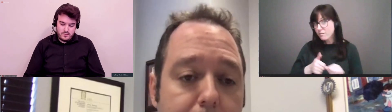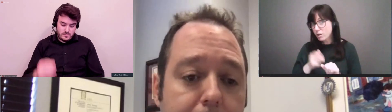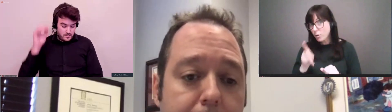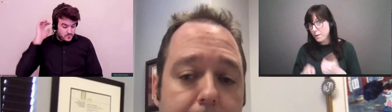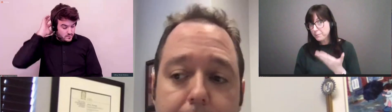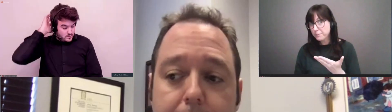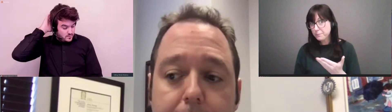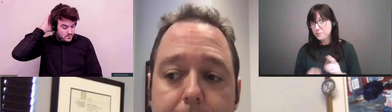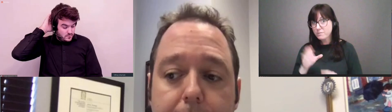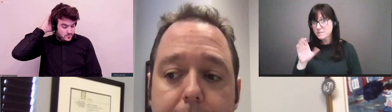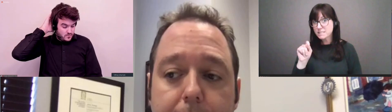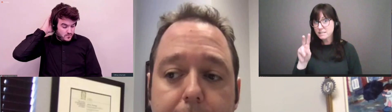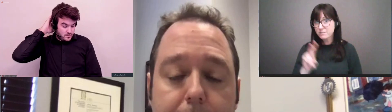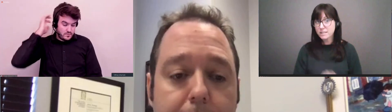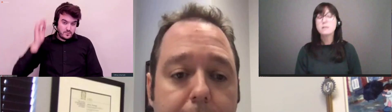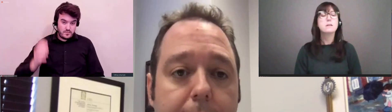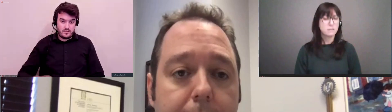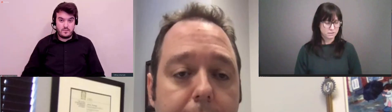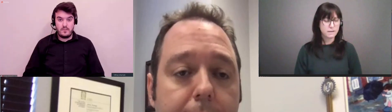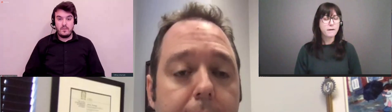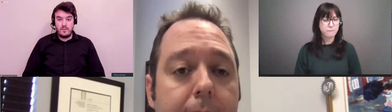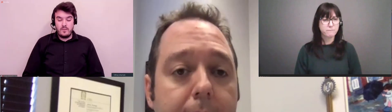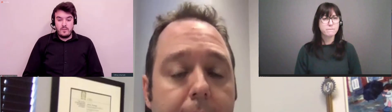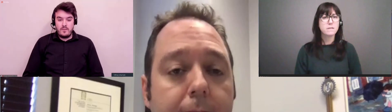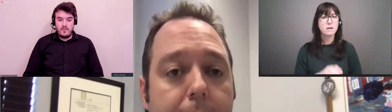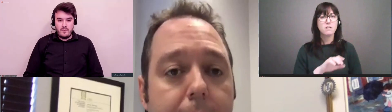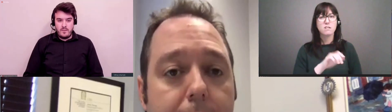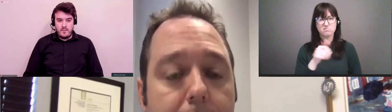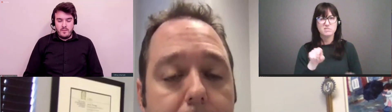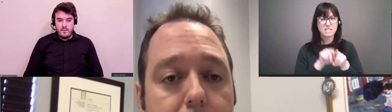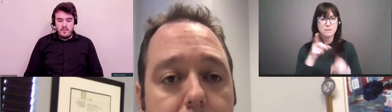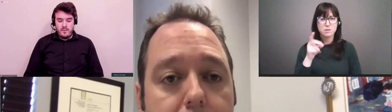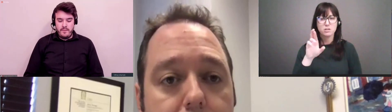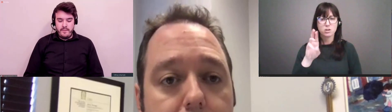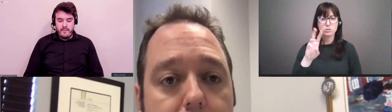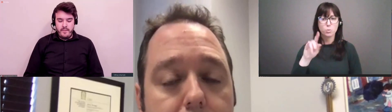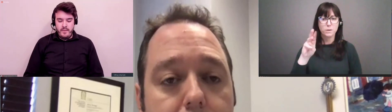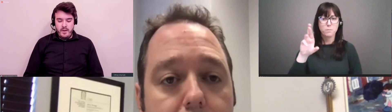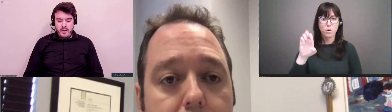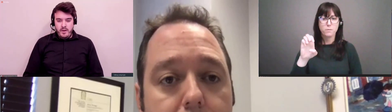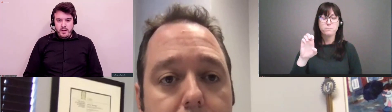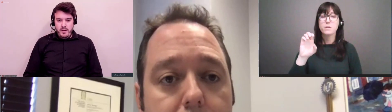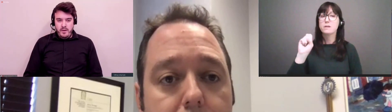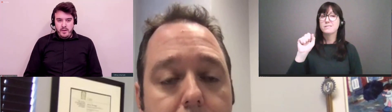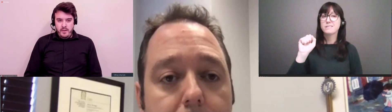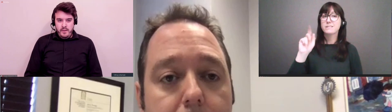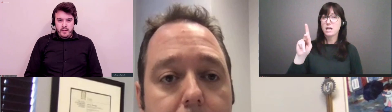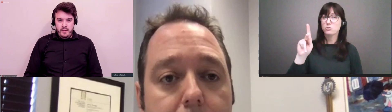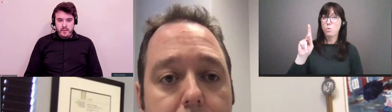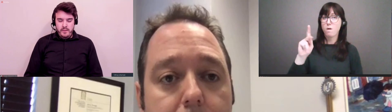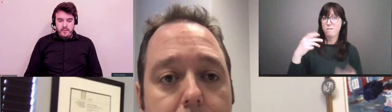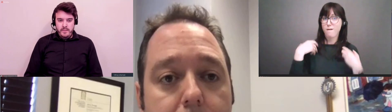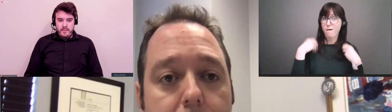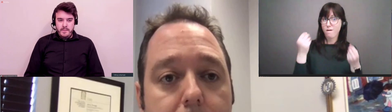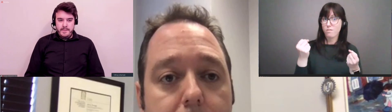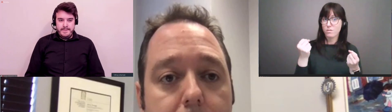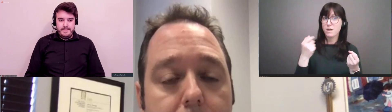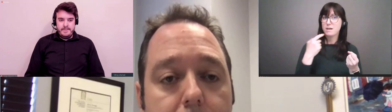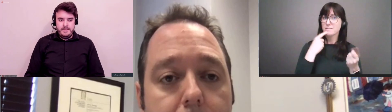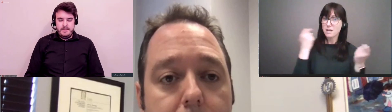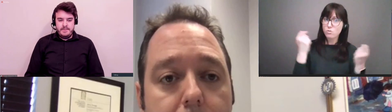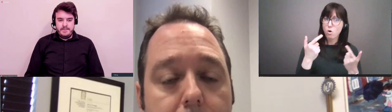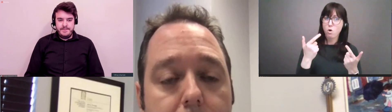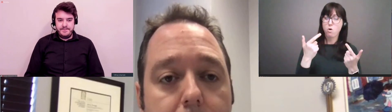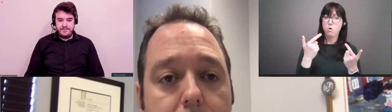from CTV? Yes, another question for Dr. Wilmore. The Saskatchewan Health Authority says it is working towards having all of its healthcare